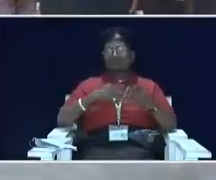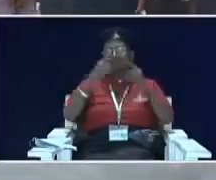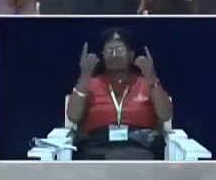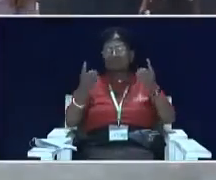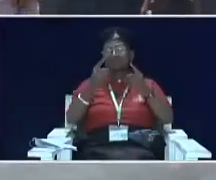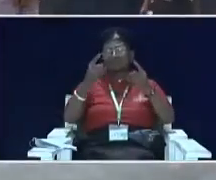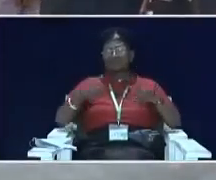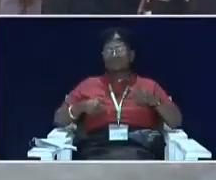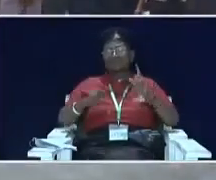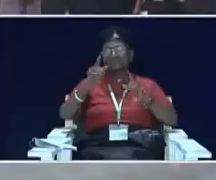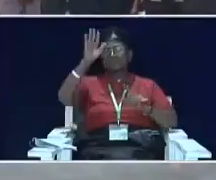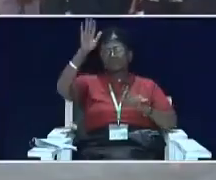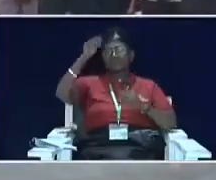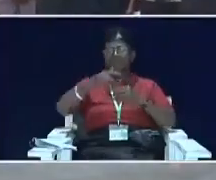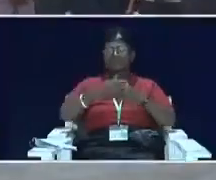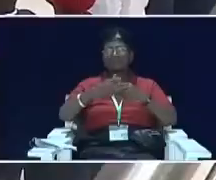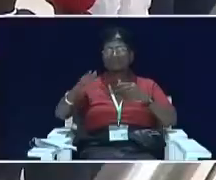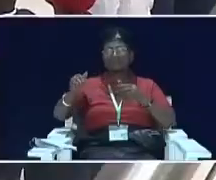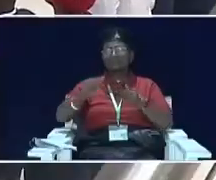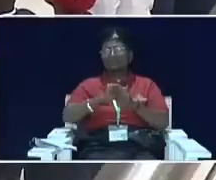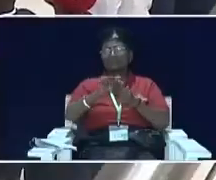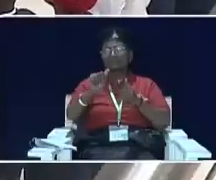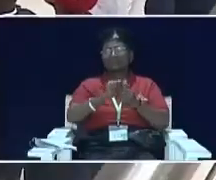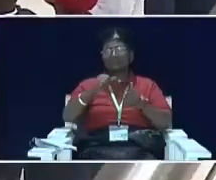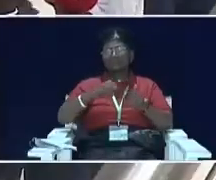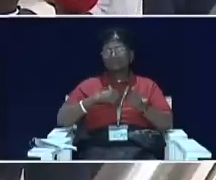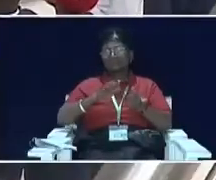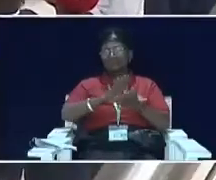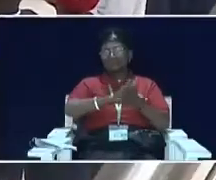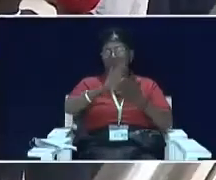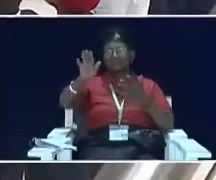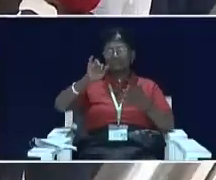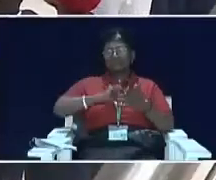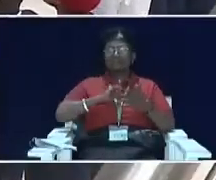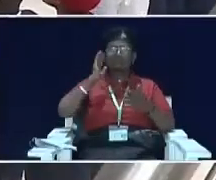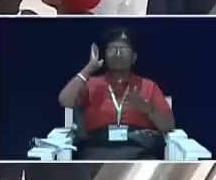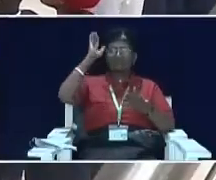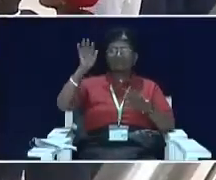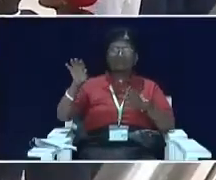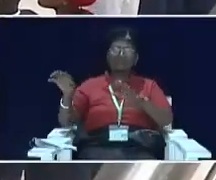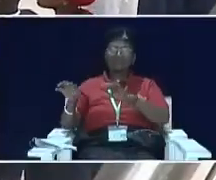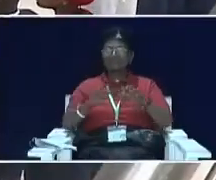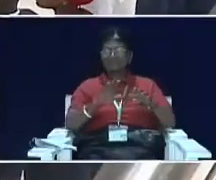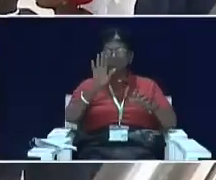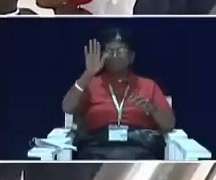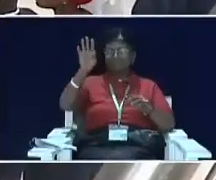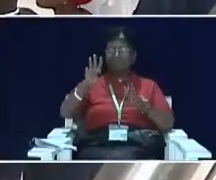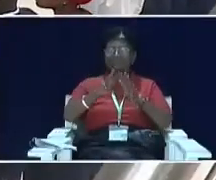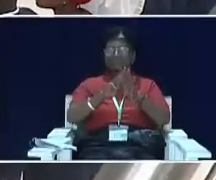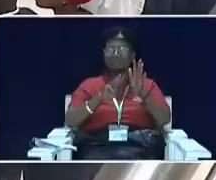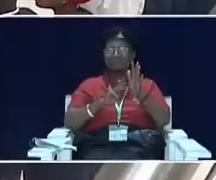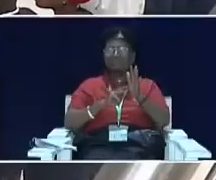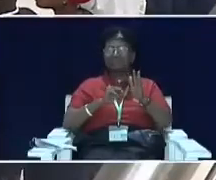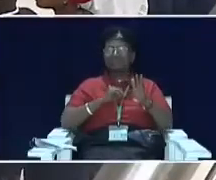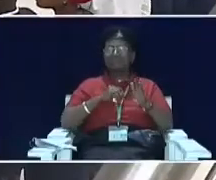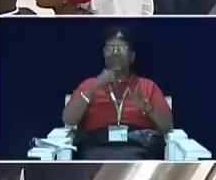I will do your will. I'm just asking you to be merciful unto me. Save my soul.